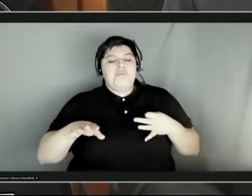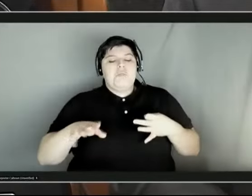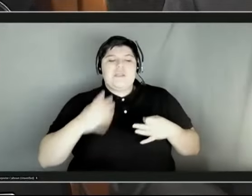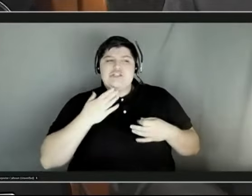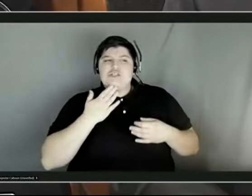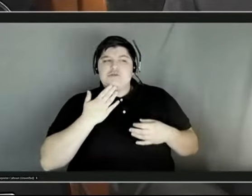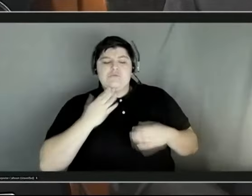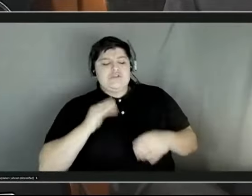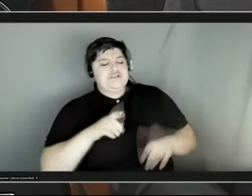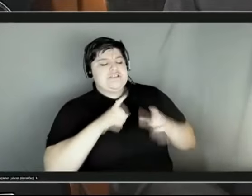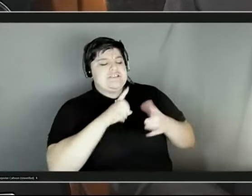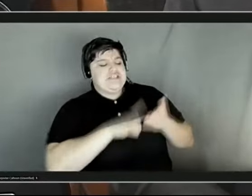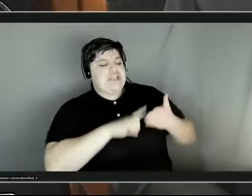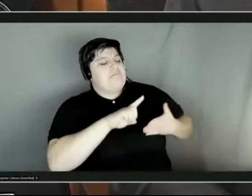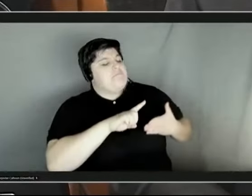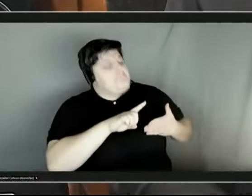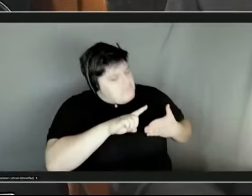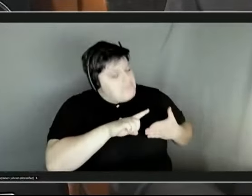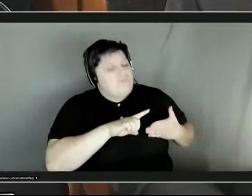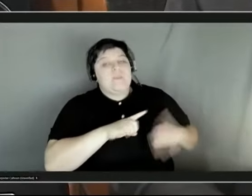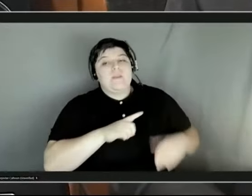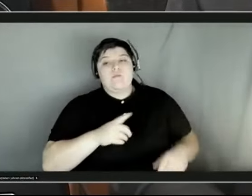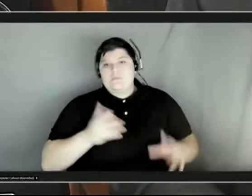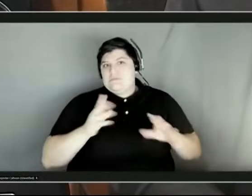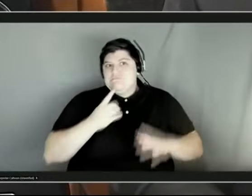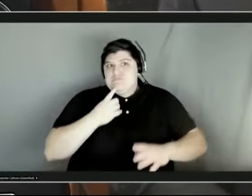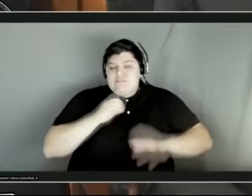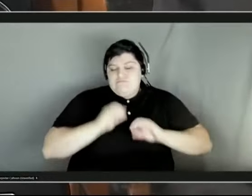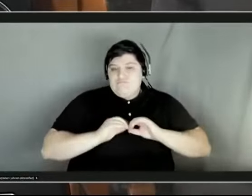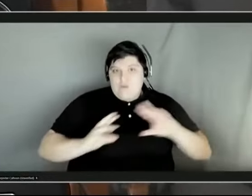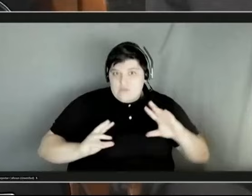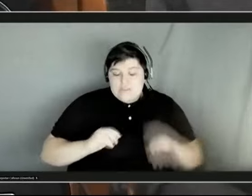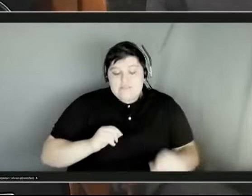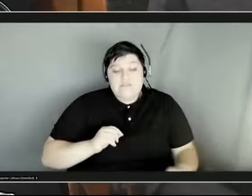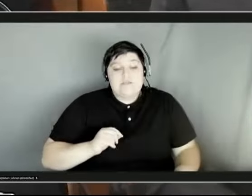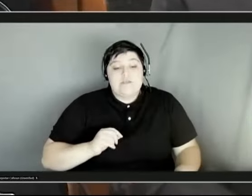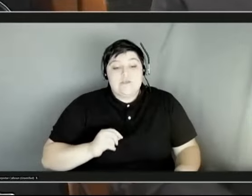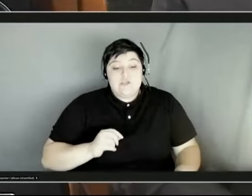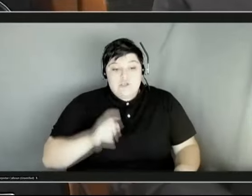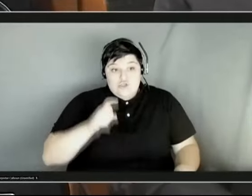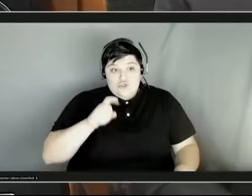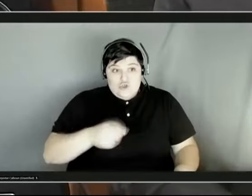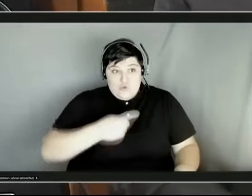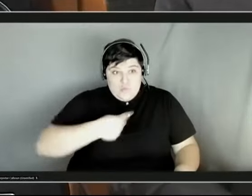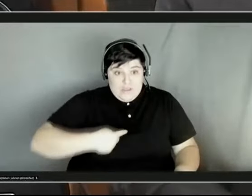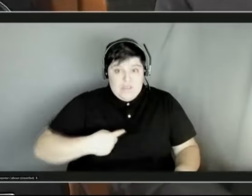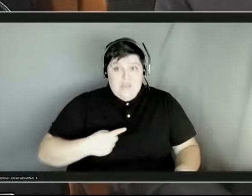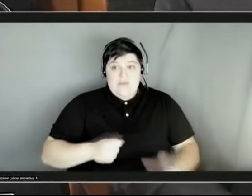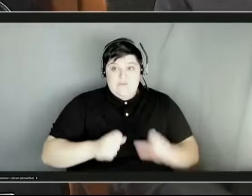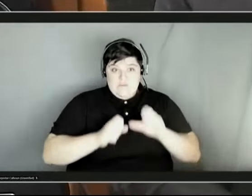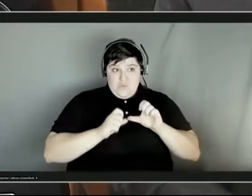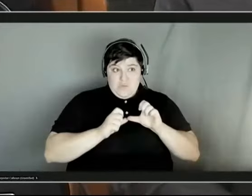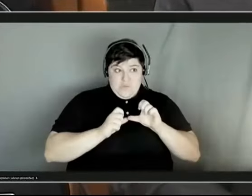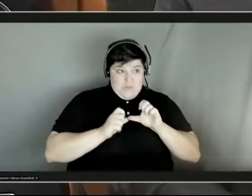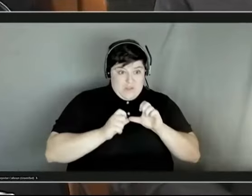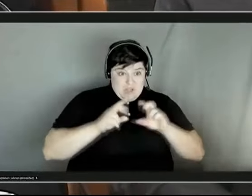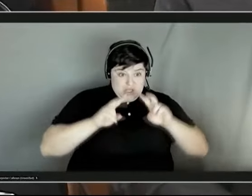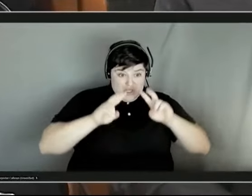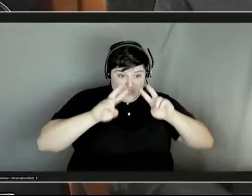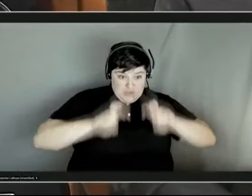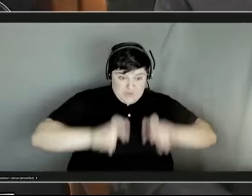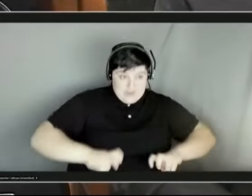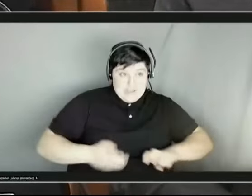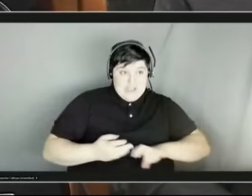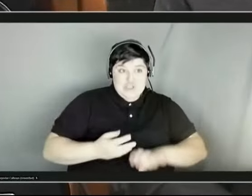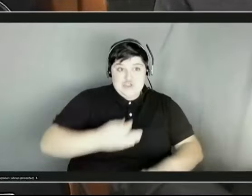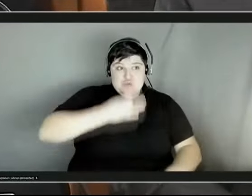in. Now, let me state the obvious. Should we have been looking sooner than